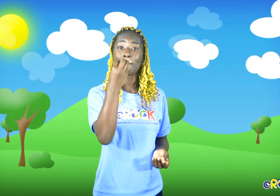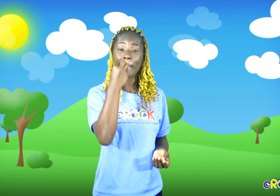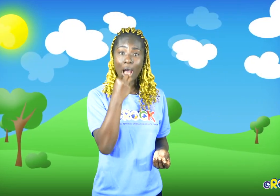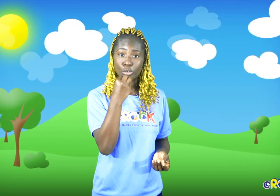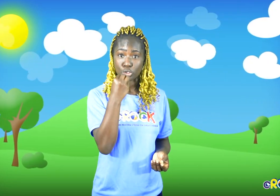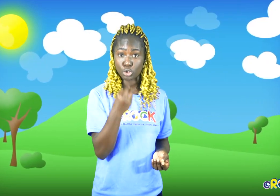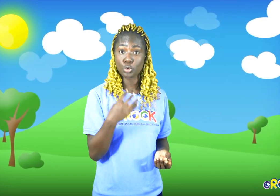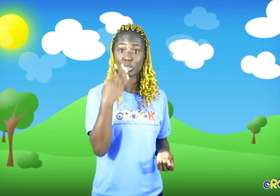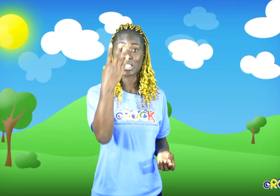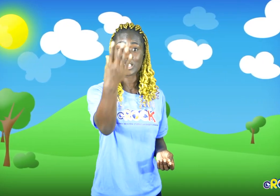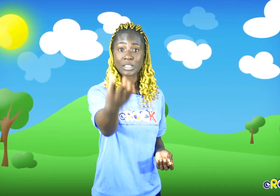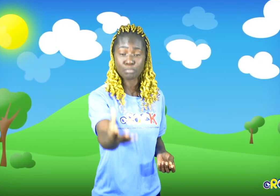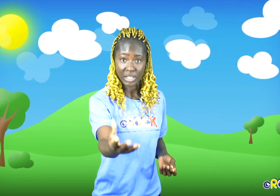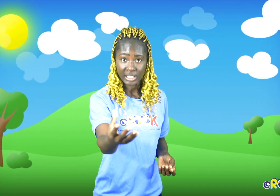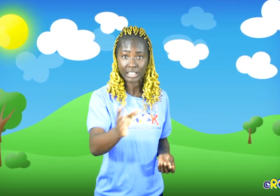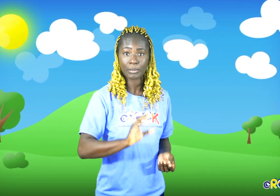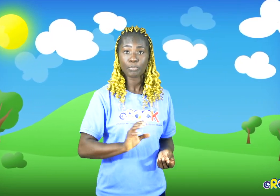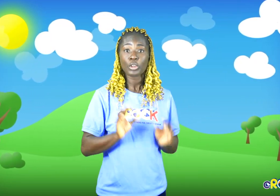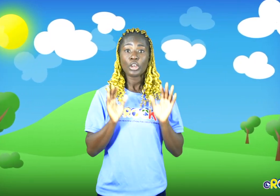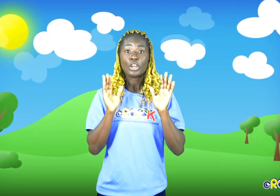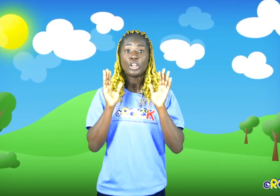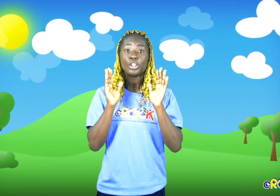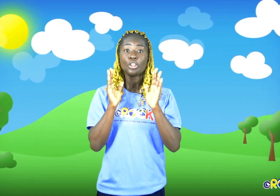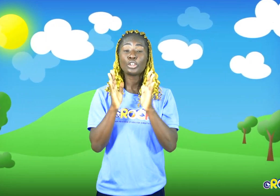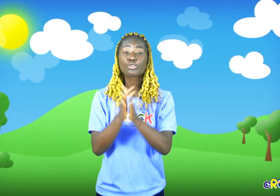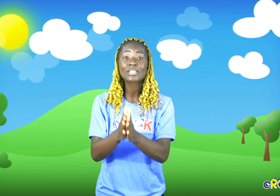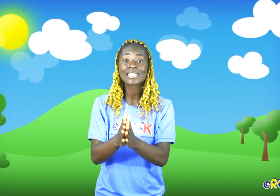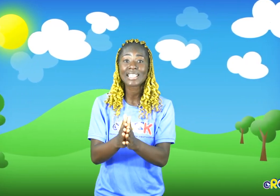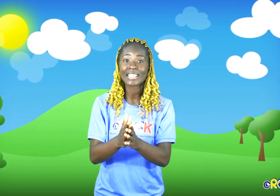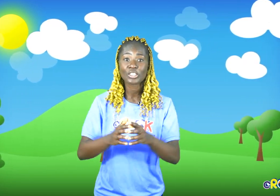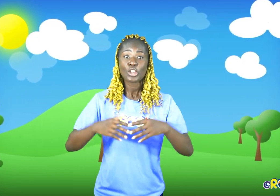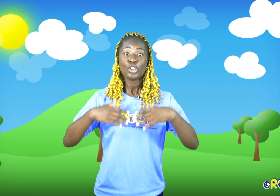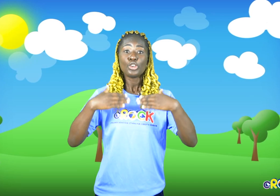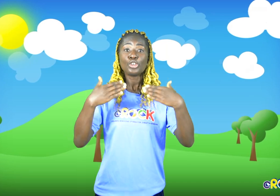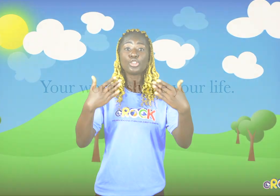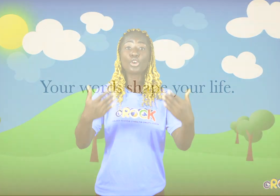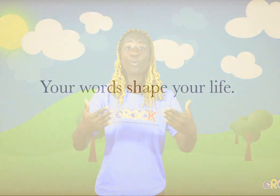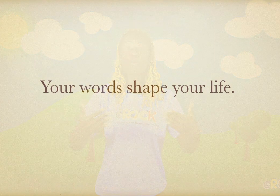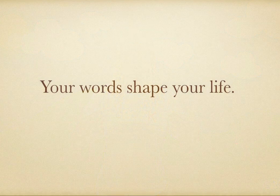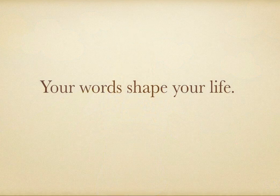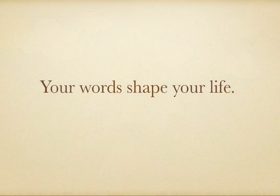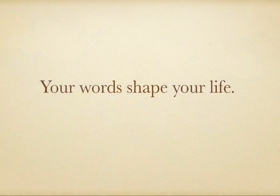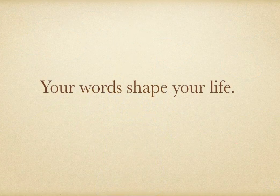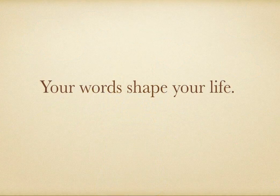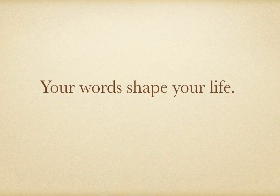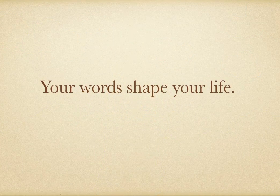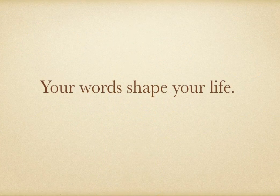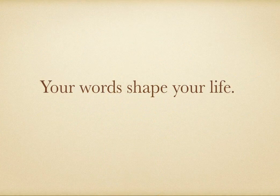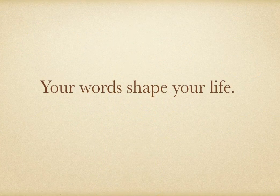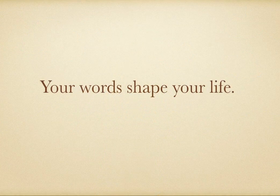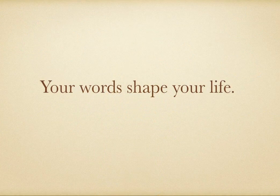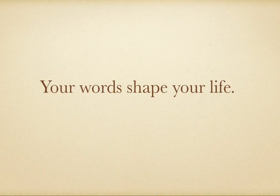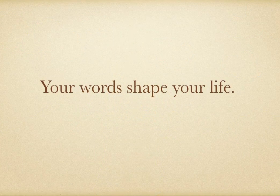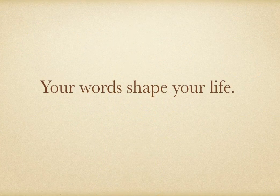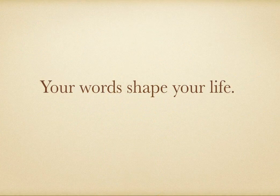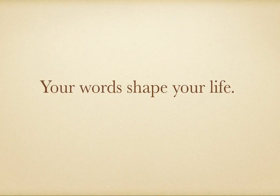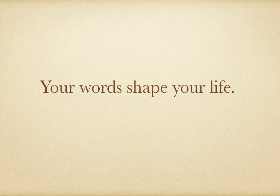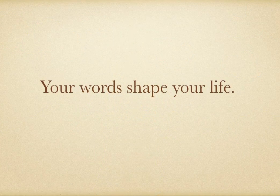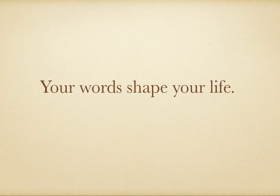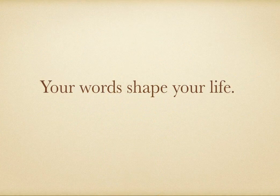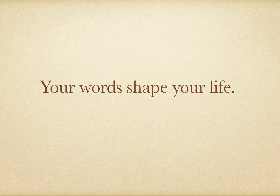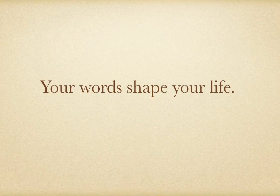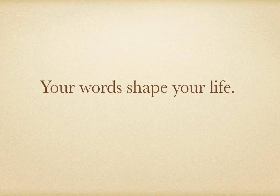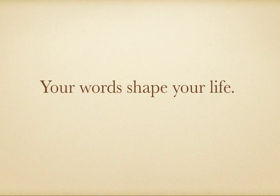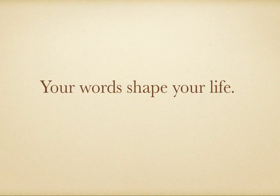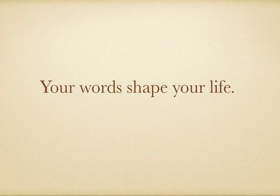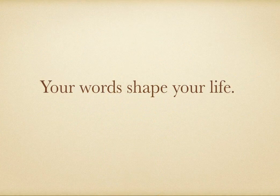the mouth you speak. The truth is that your word shape your life.